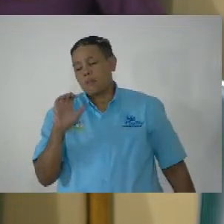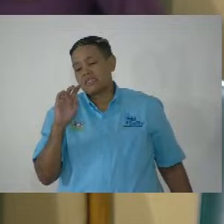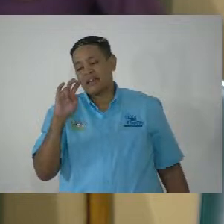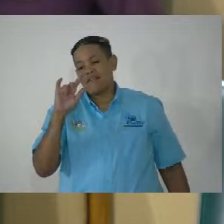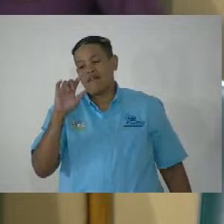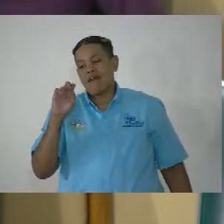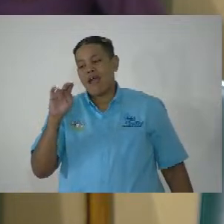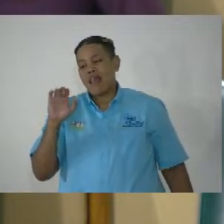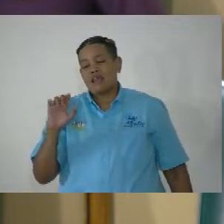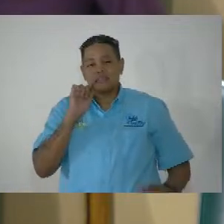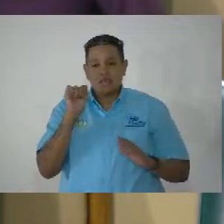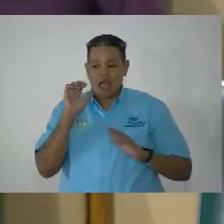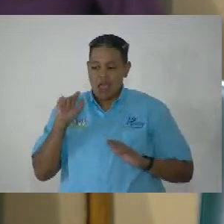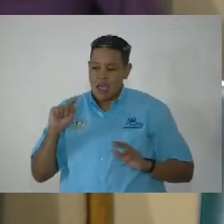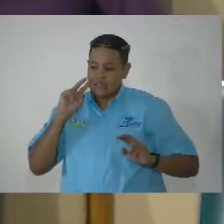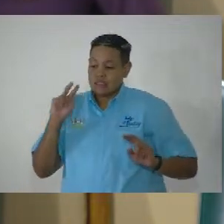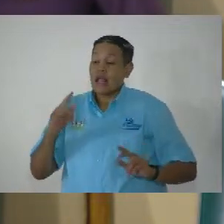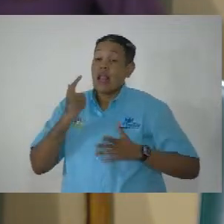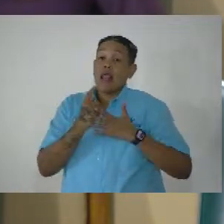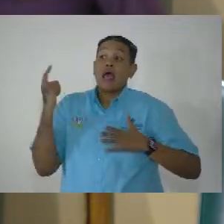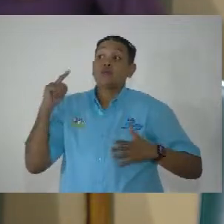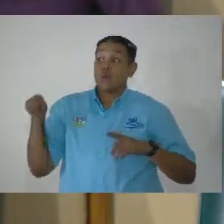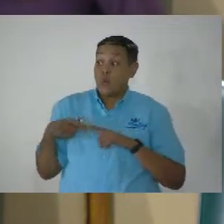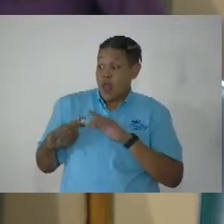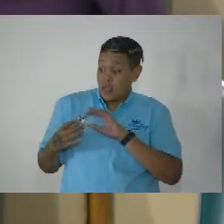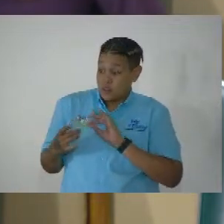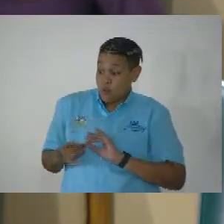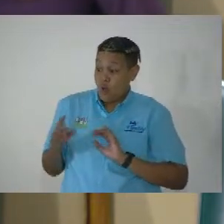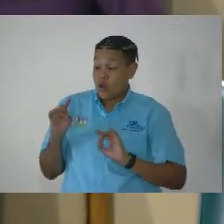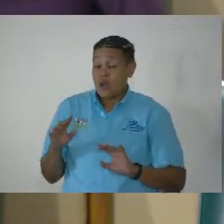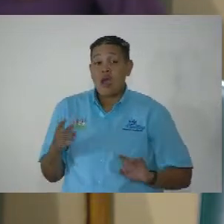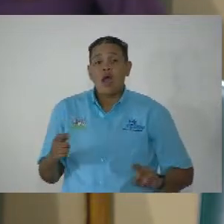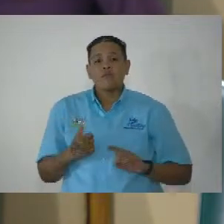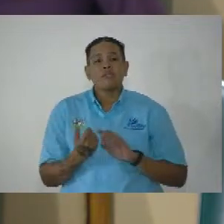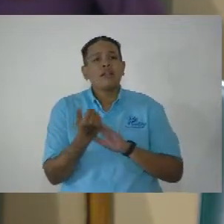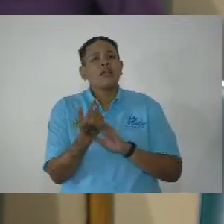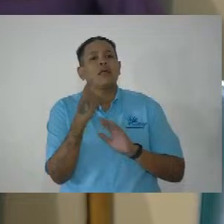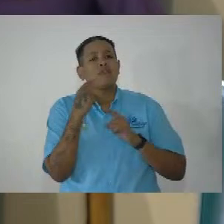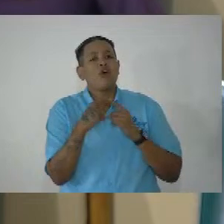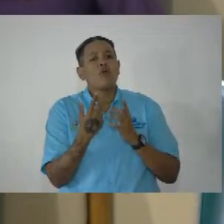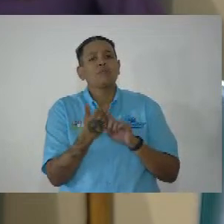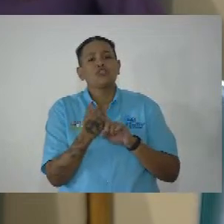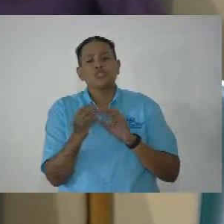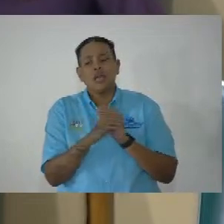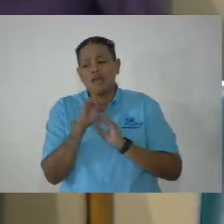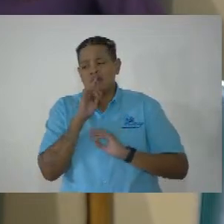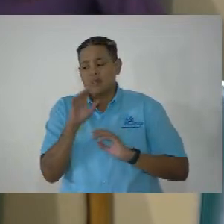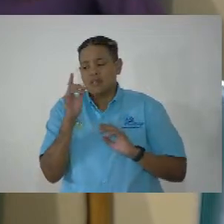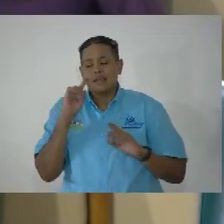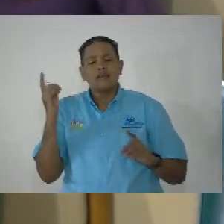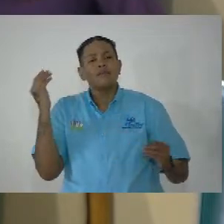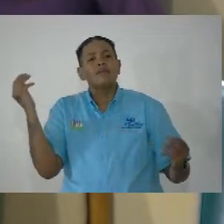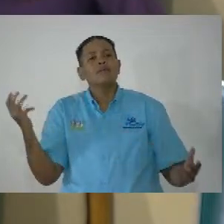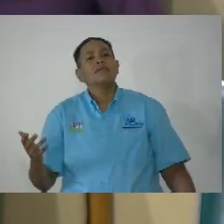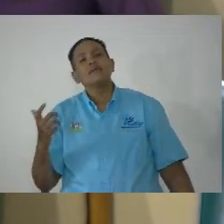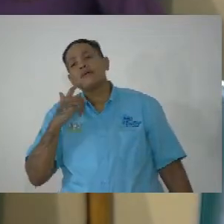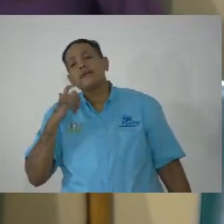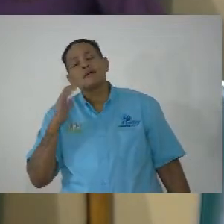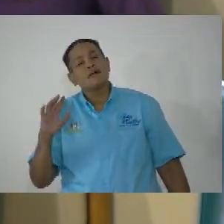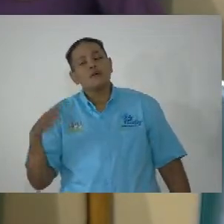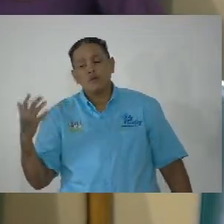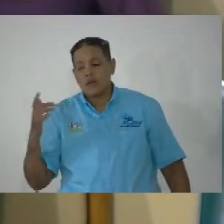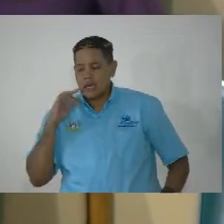Act. Last week when I spoke, the Leader of the Opposition also indicated